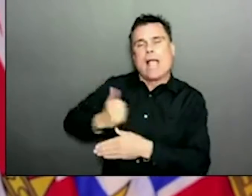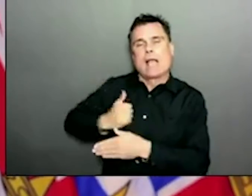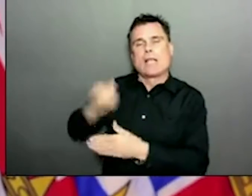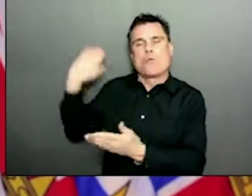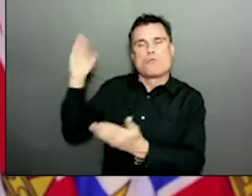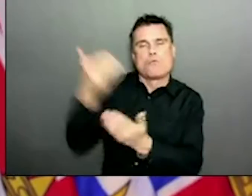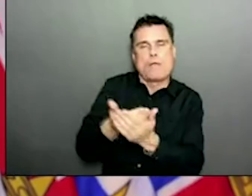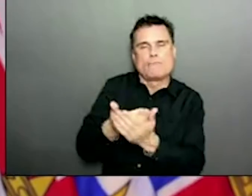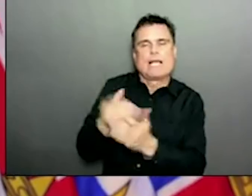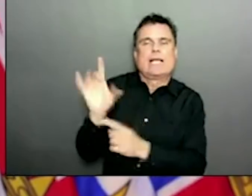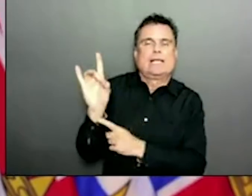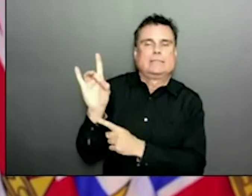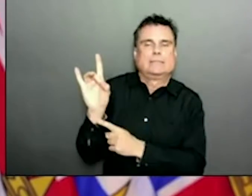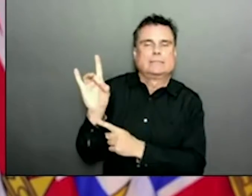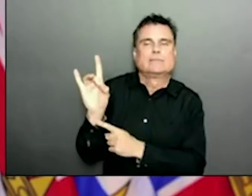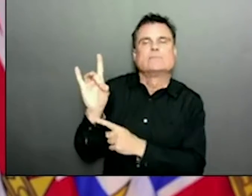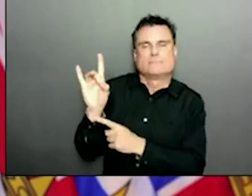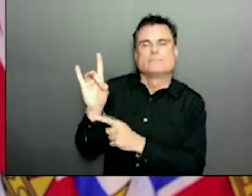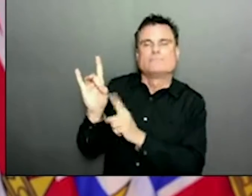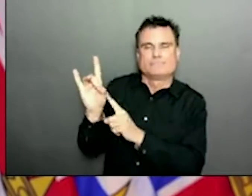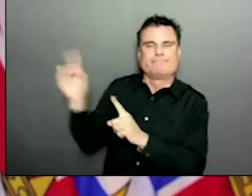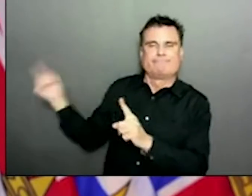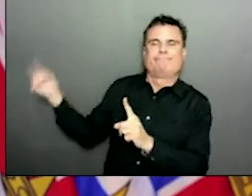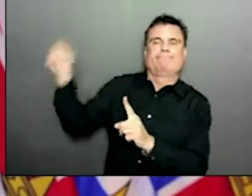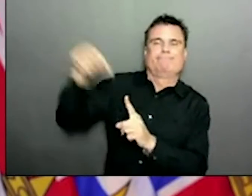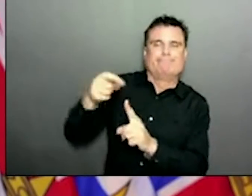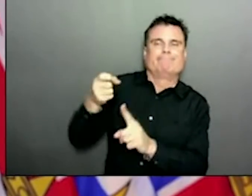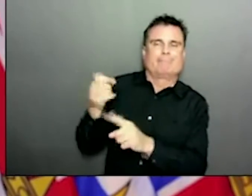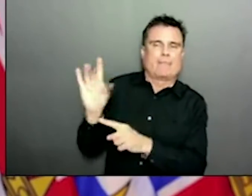Canada. We now have just over